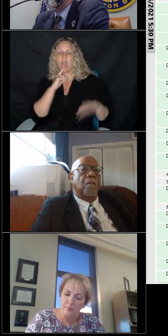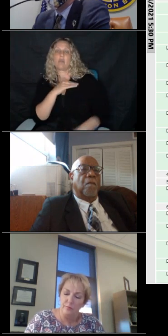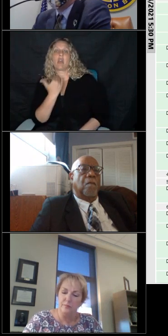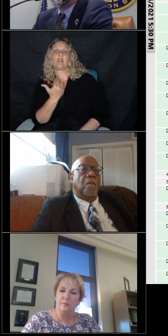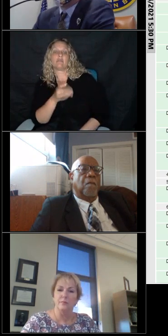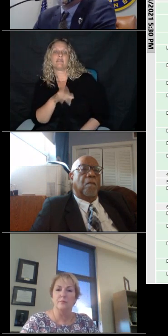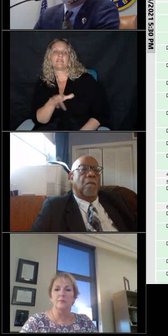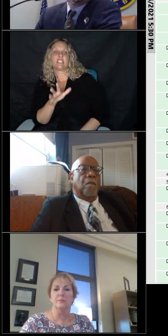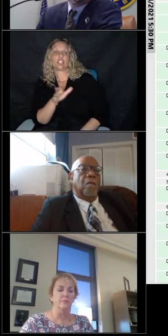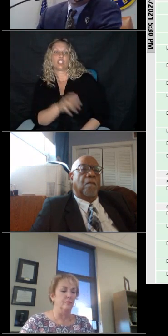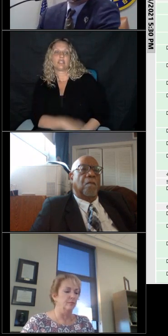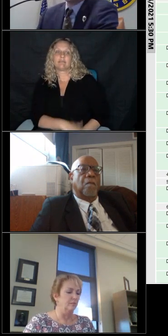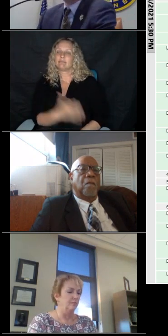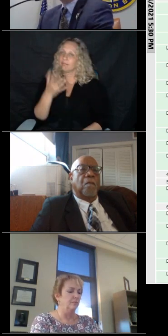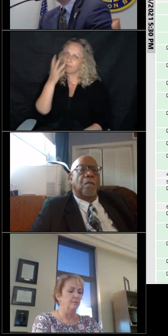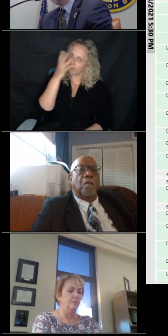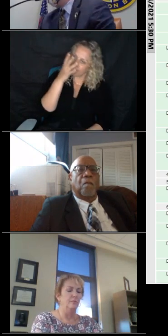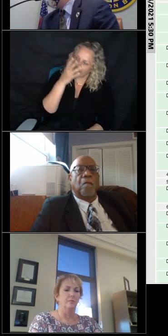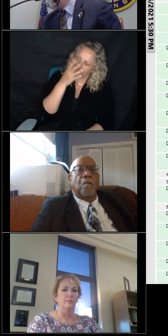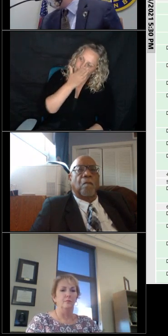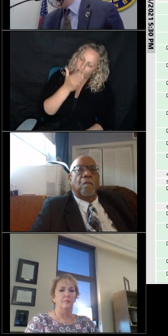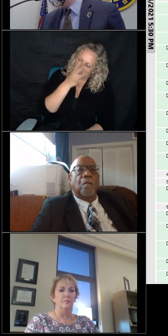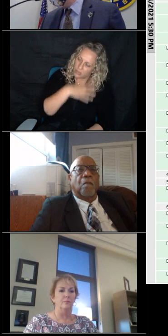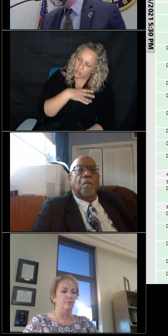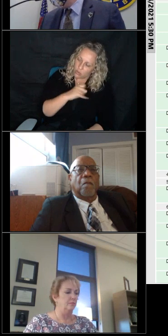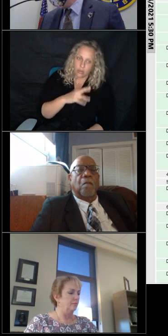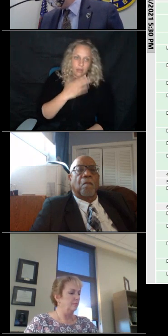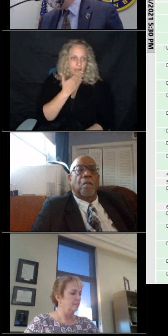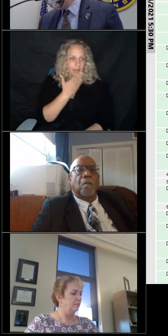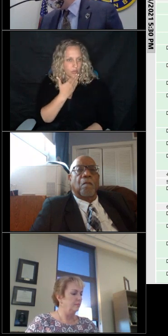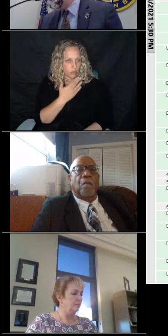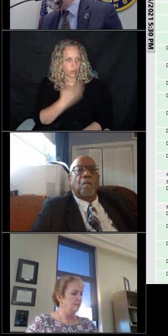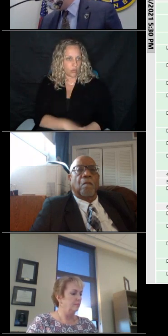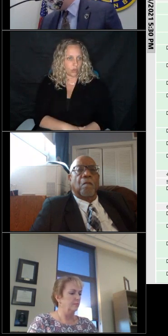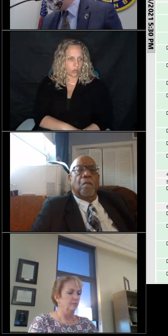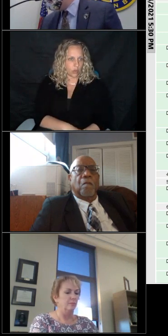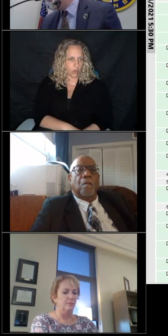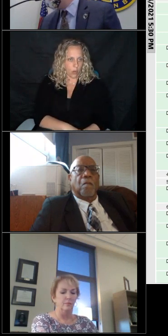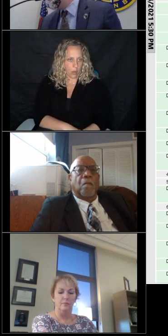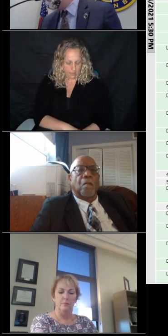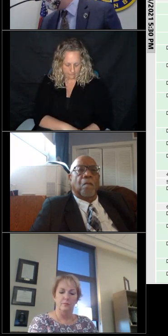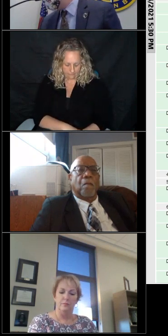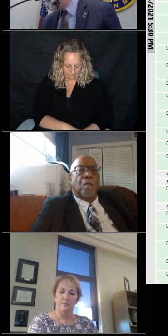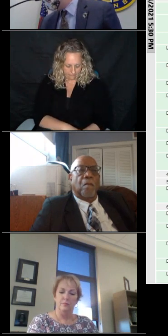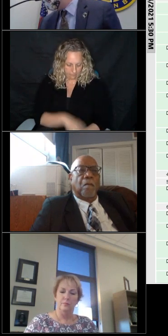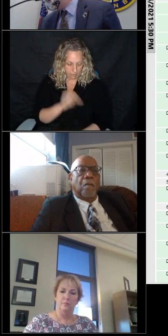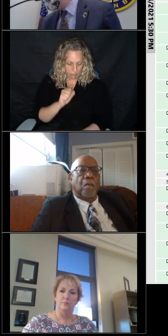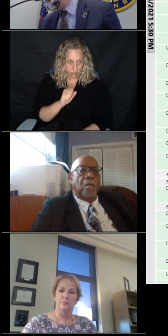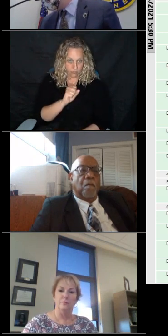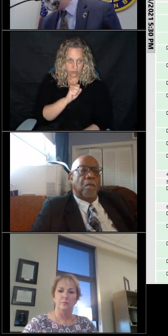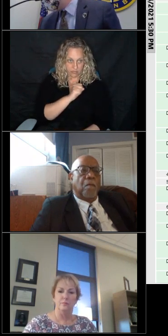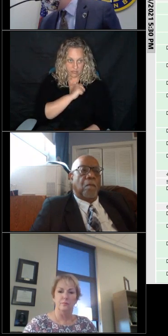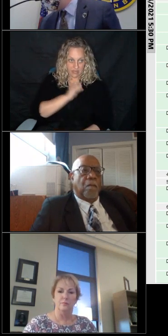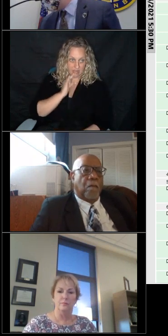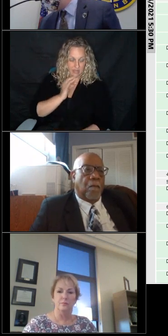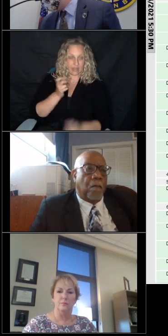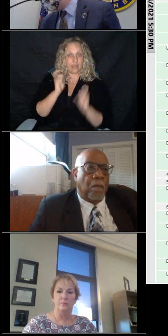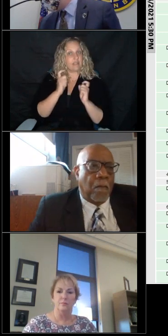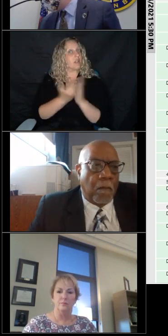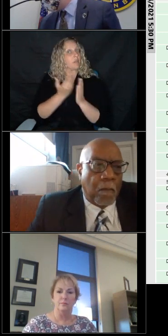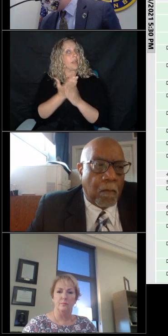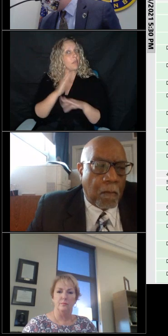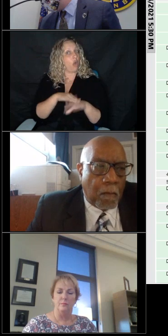Thank you, Mr. Orr. Thank you, Tor. Could city staff or anybody give us an update on